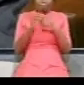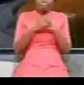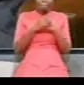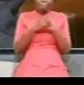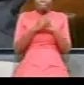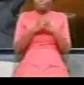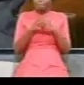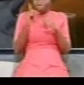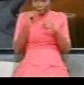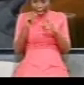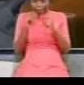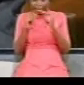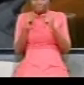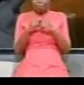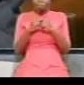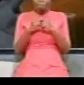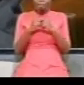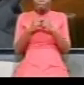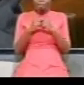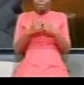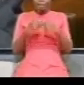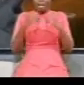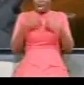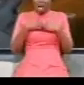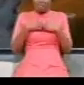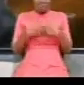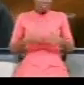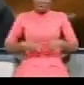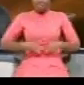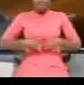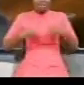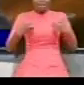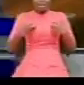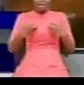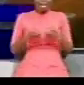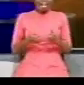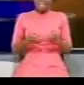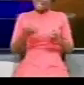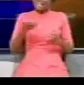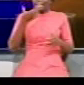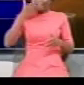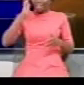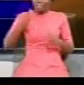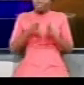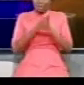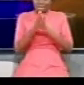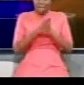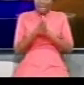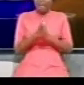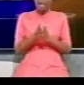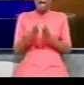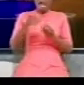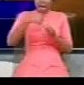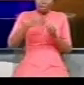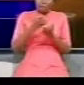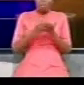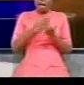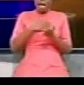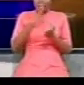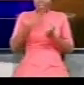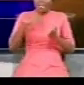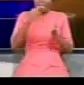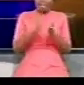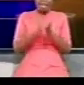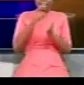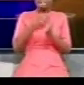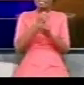be backbiting, have animosity, evil desire, pornography, masturbation, and still be claiming to